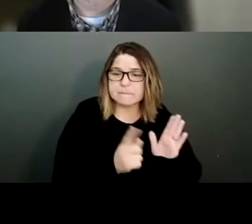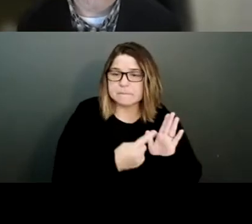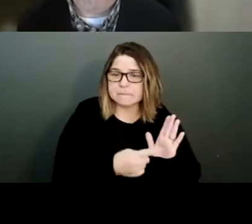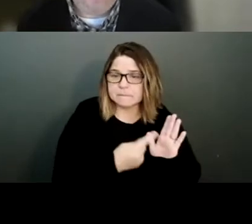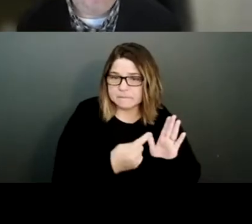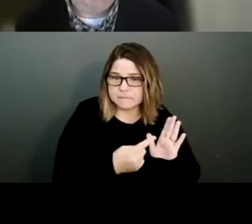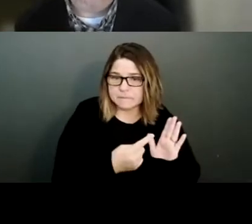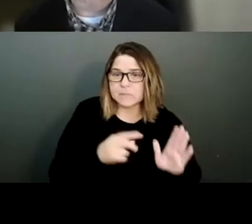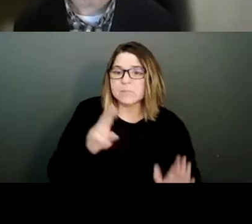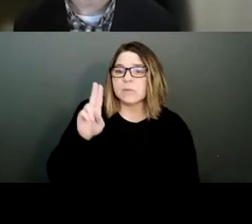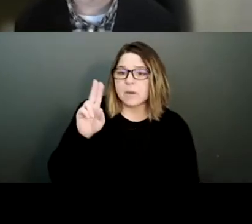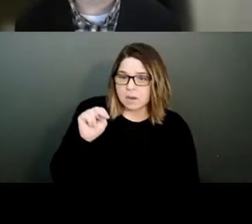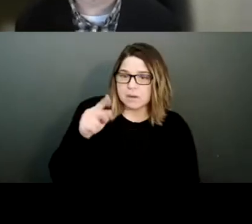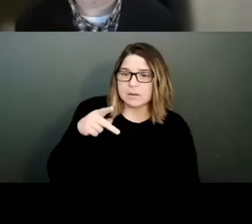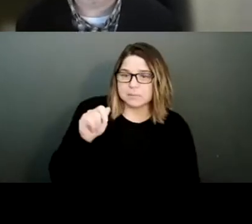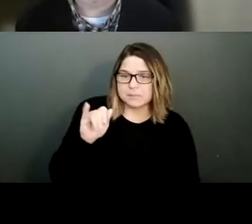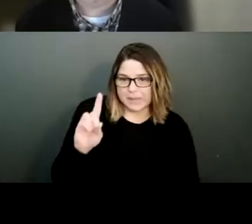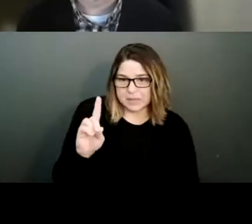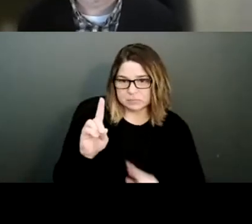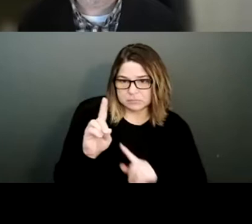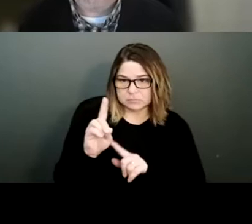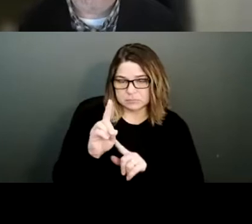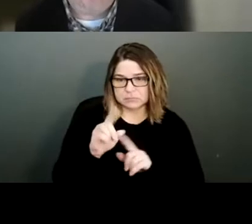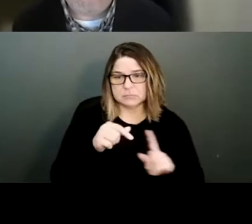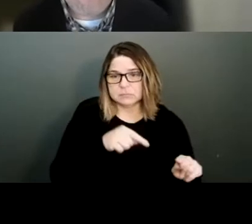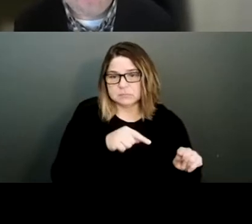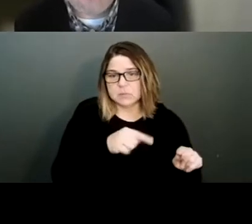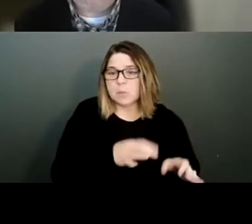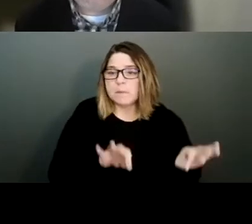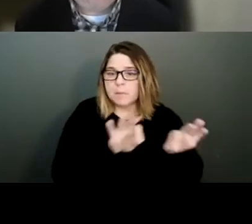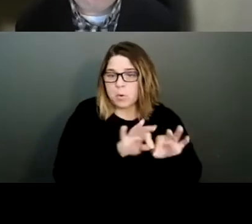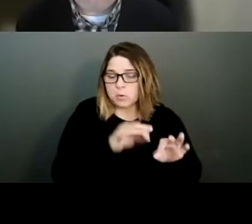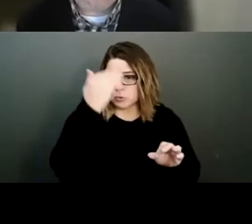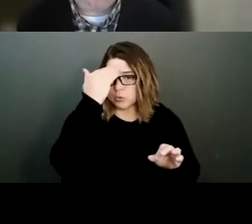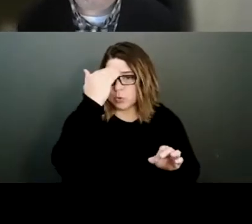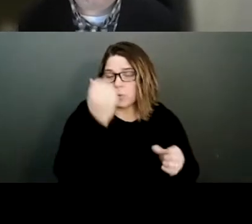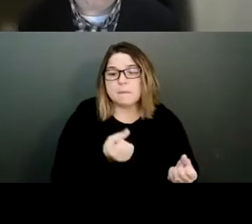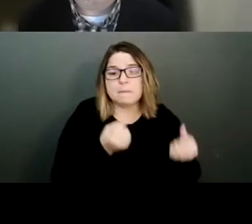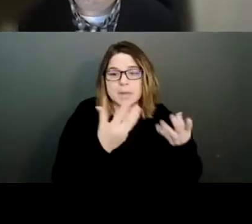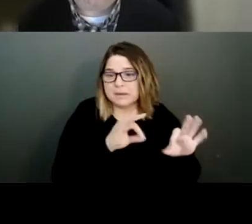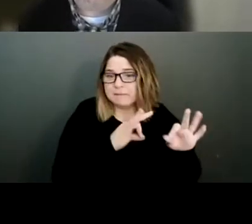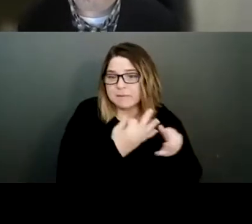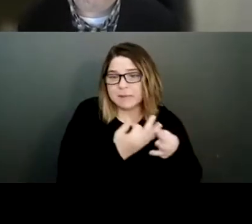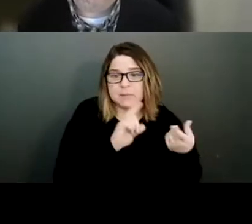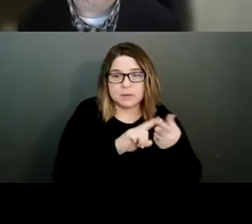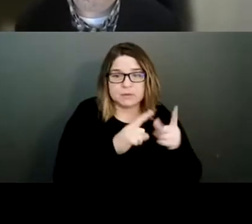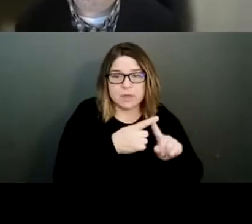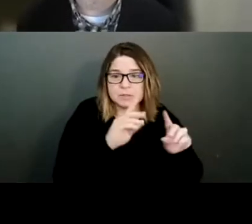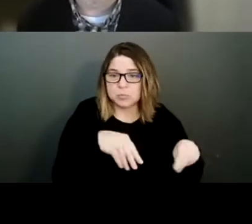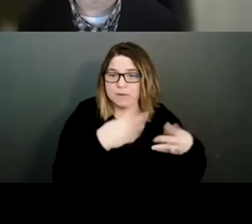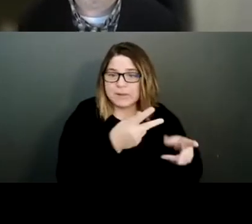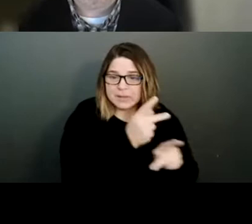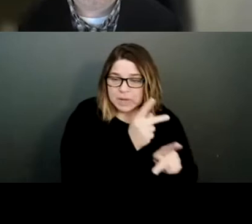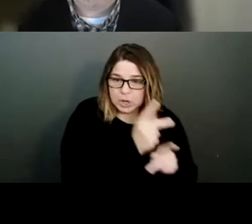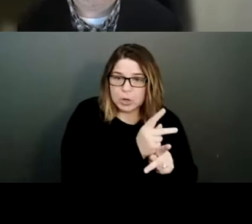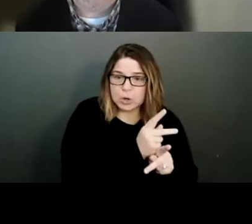as unpaid. It's important to know that many family and friends that are providing care do